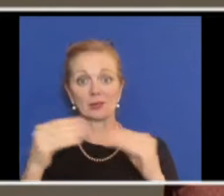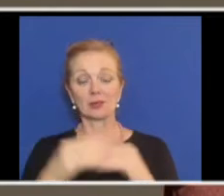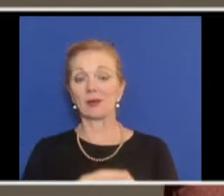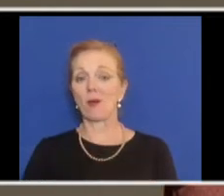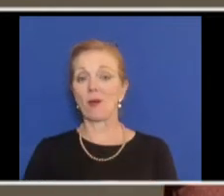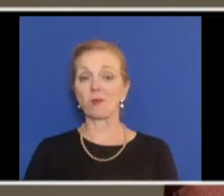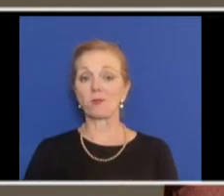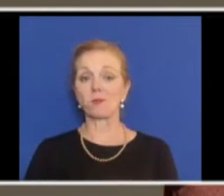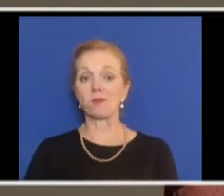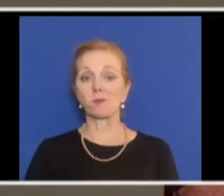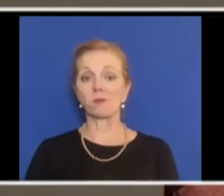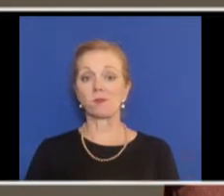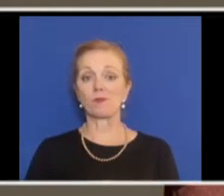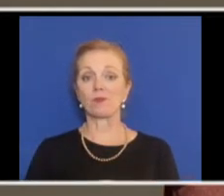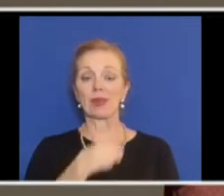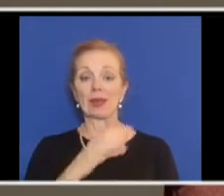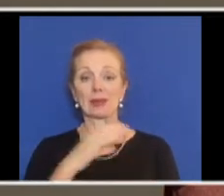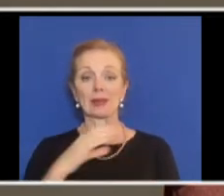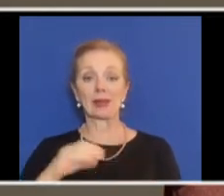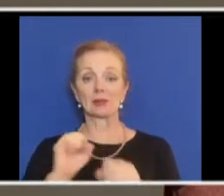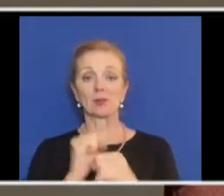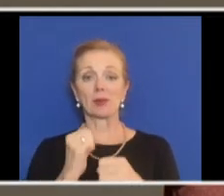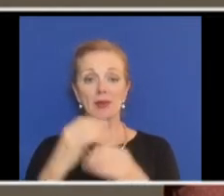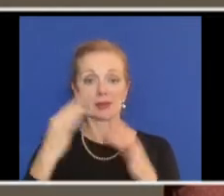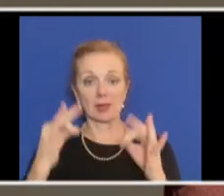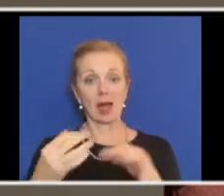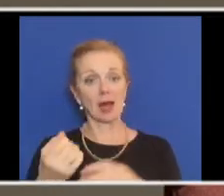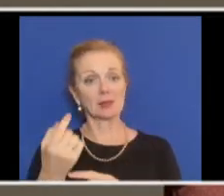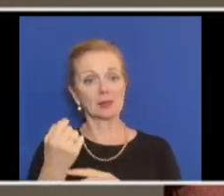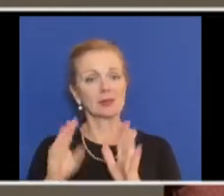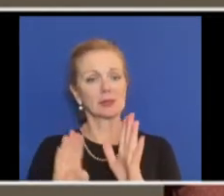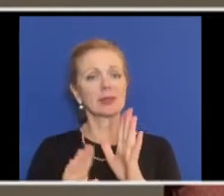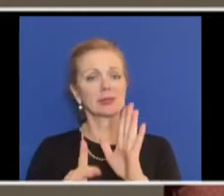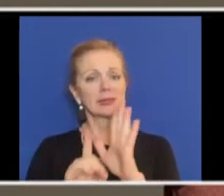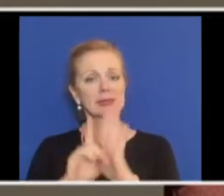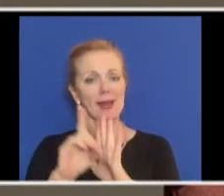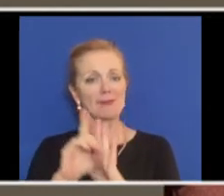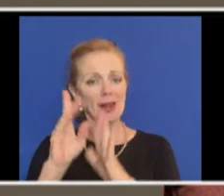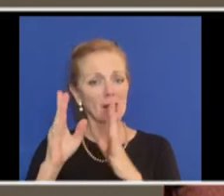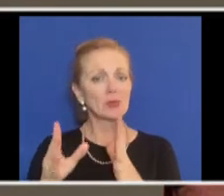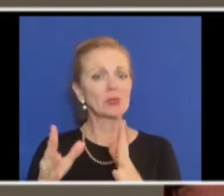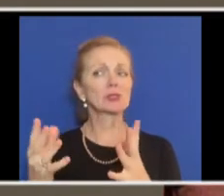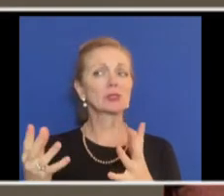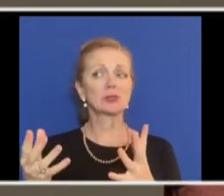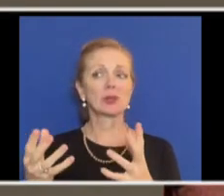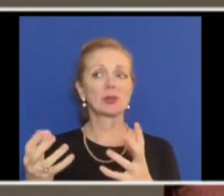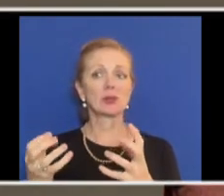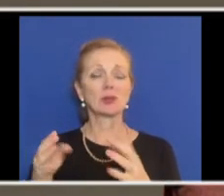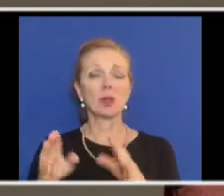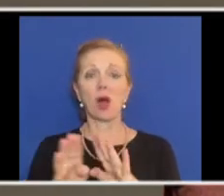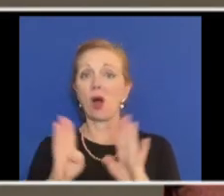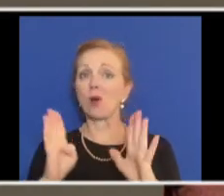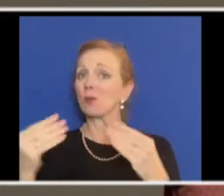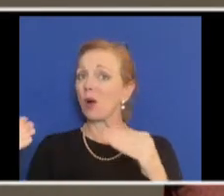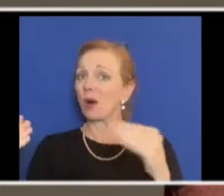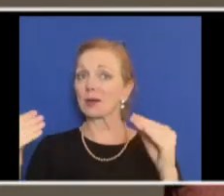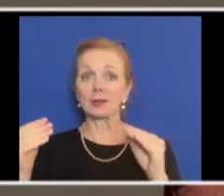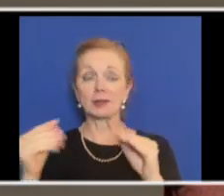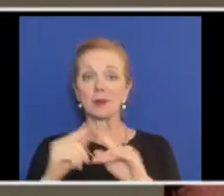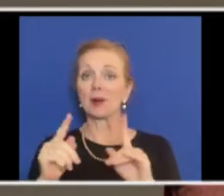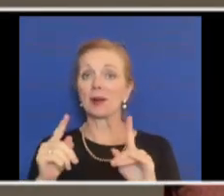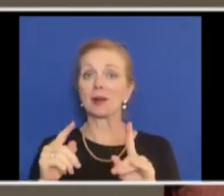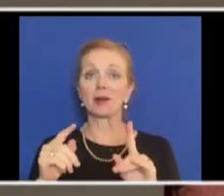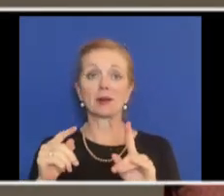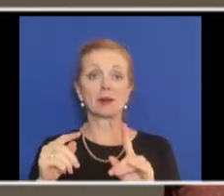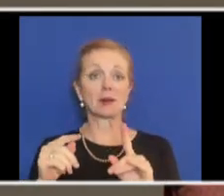councils making the decision I understand developers uh you know open market and all of that but